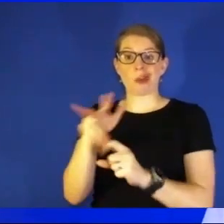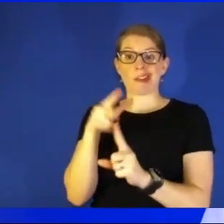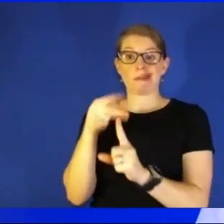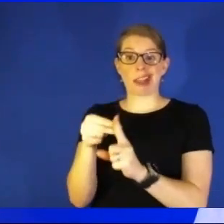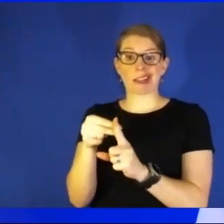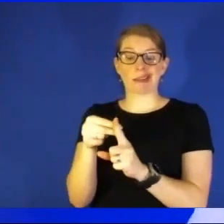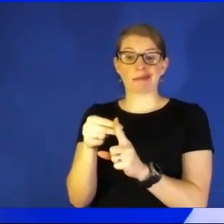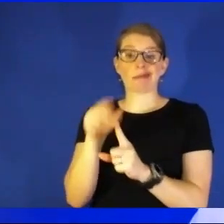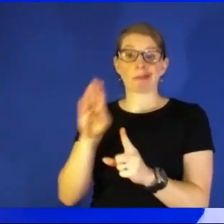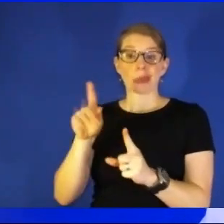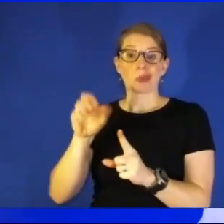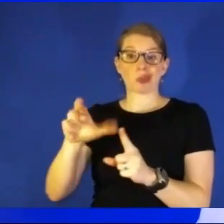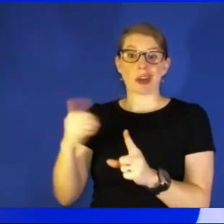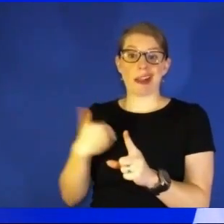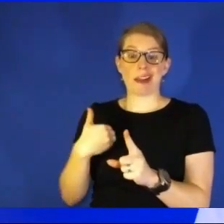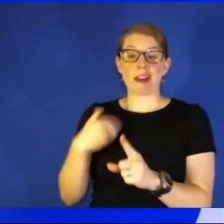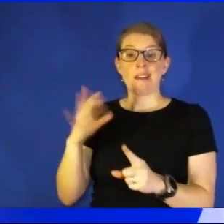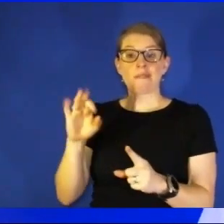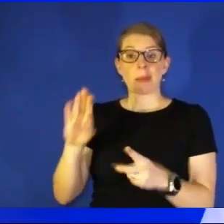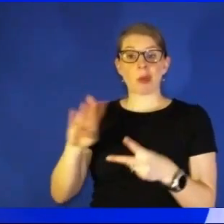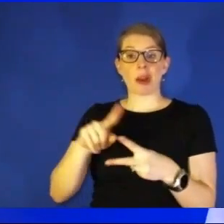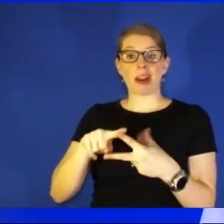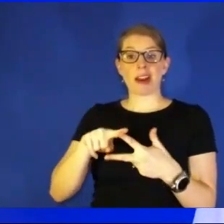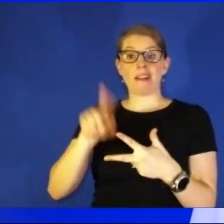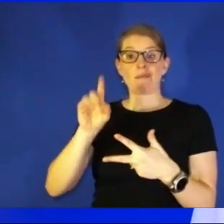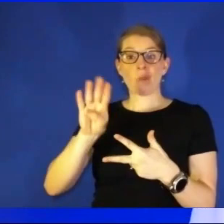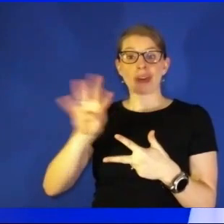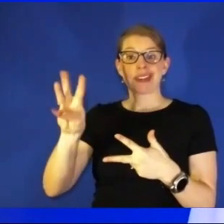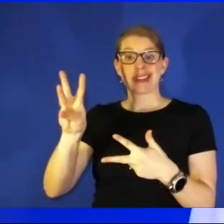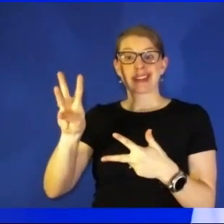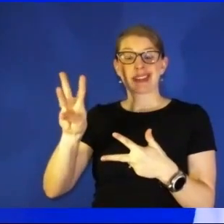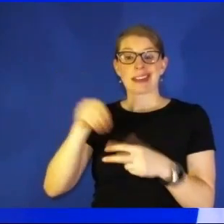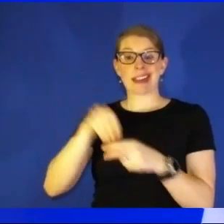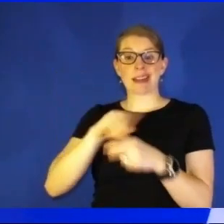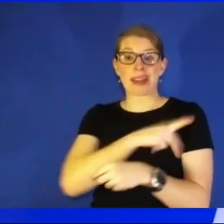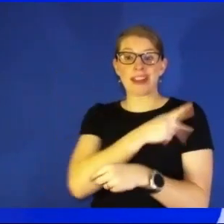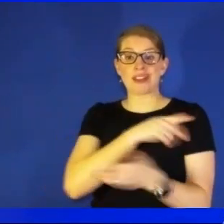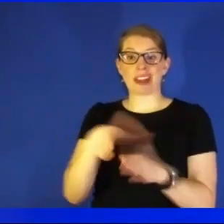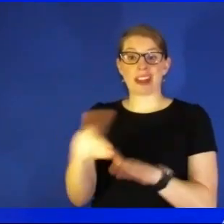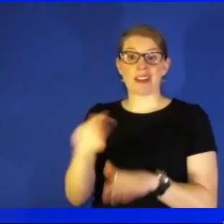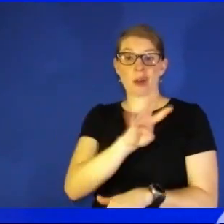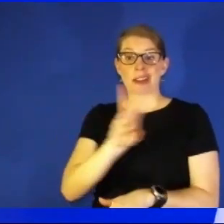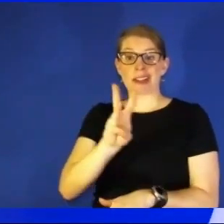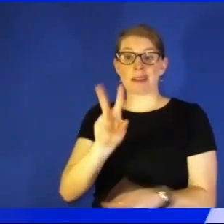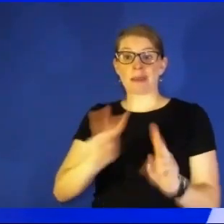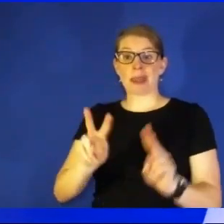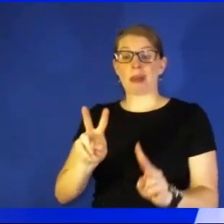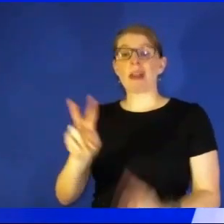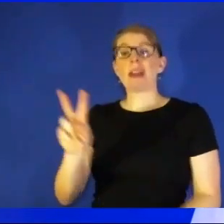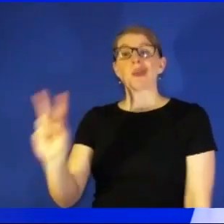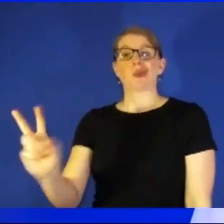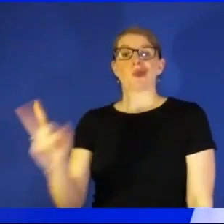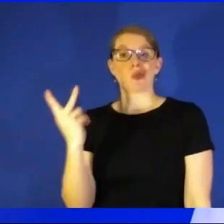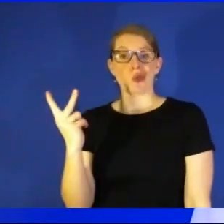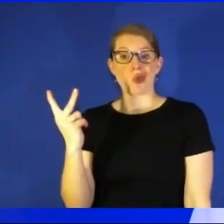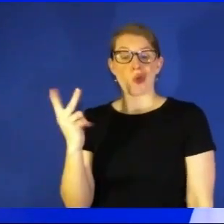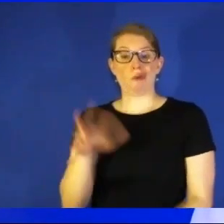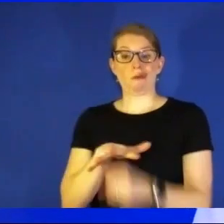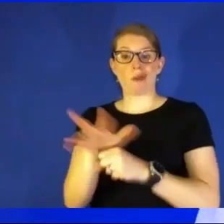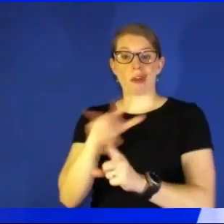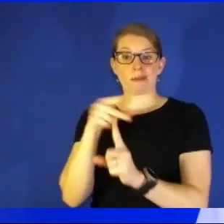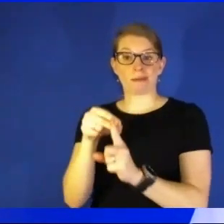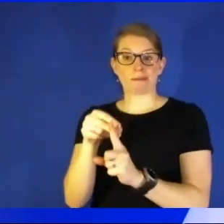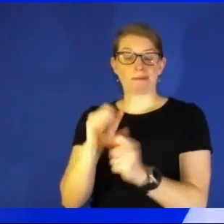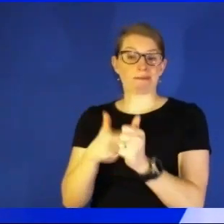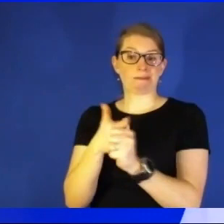boosted. In February, we had 46 inpatient deaths. Of those 46 people, only 2 were fully vaccinated and updated with